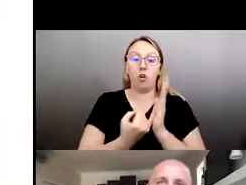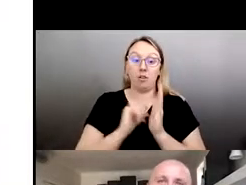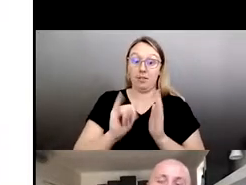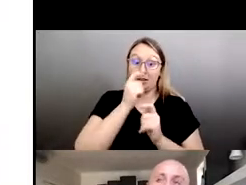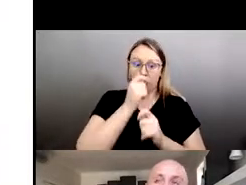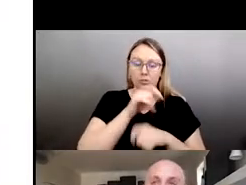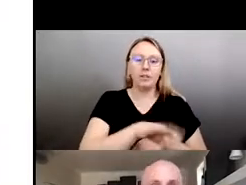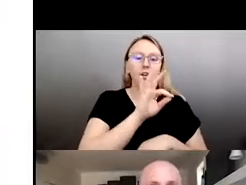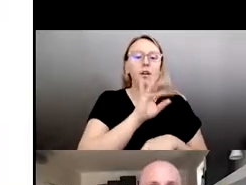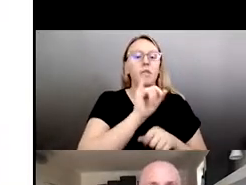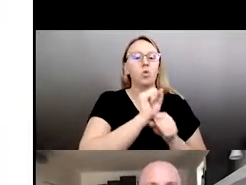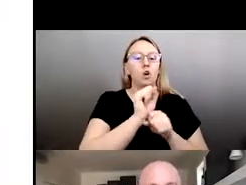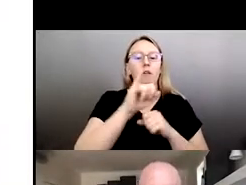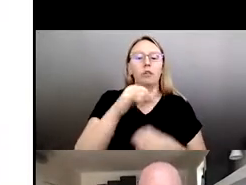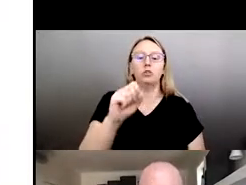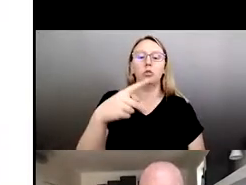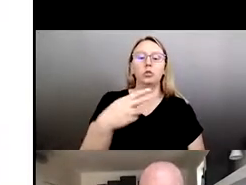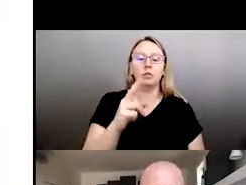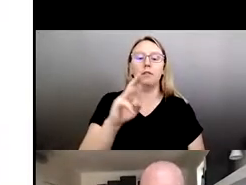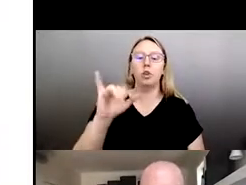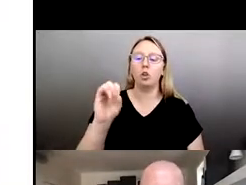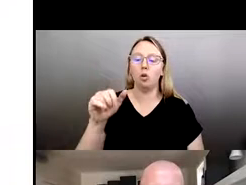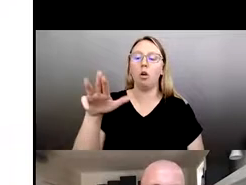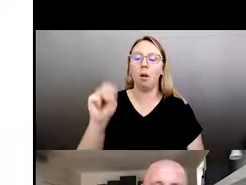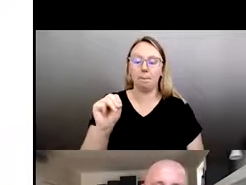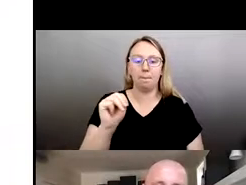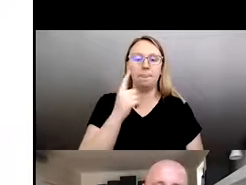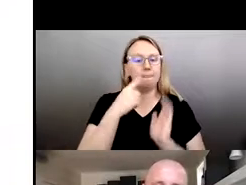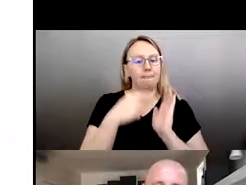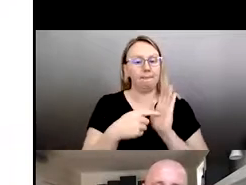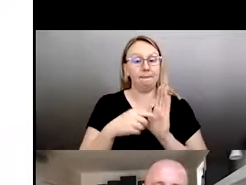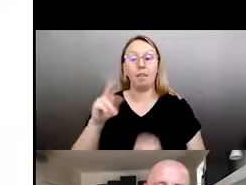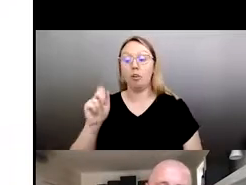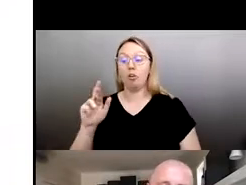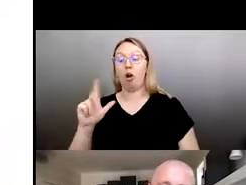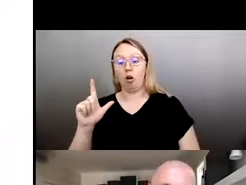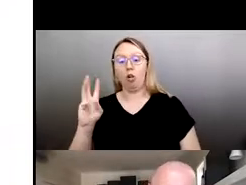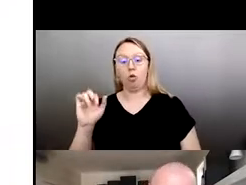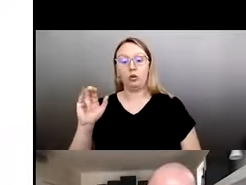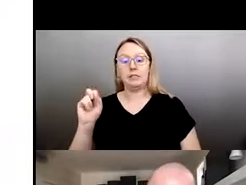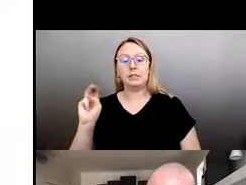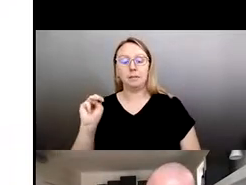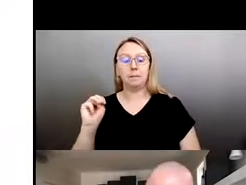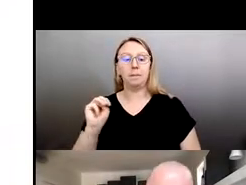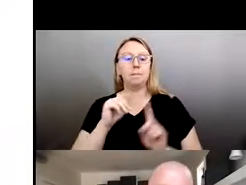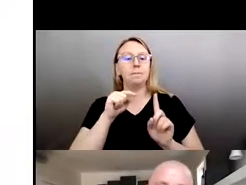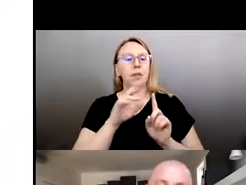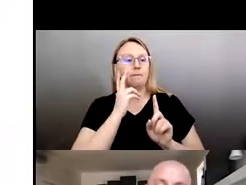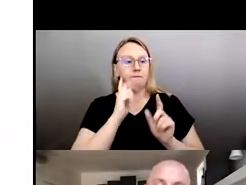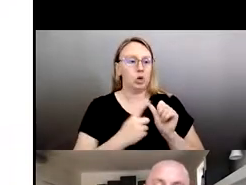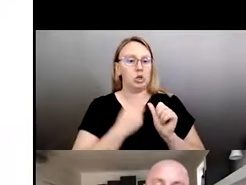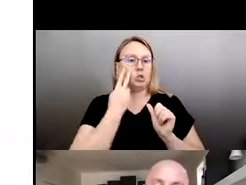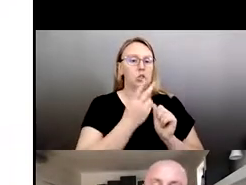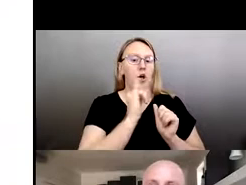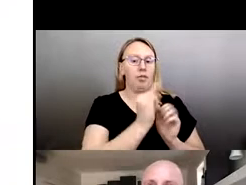work of Joseph Yocum, for example. It was Carl Worsam who first saw the work of Joseph Yocum at a storefront